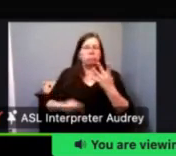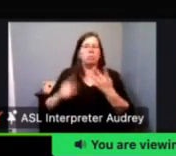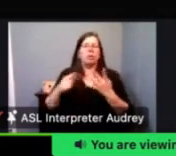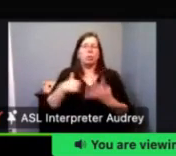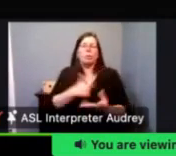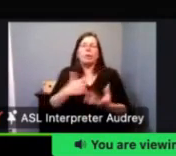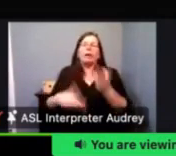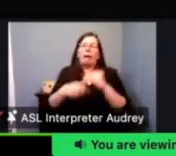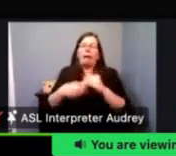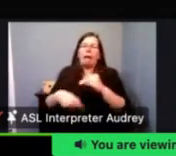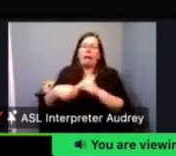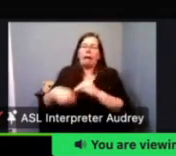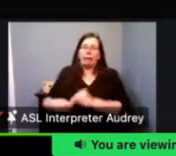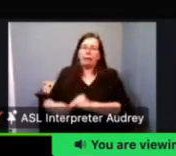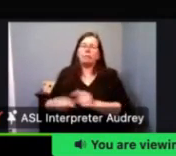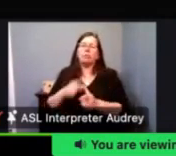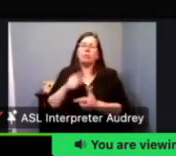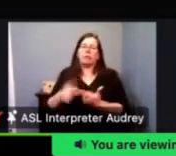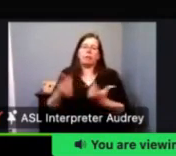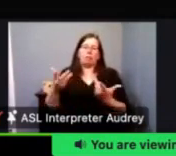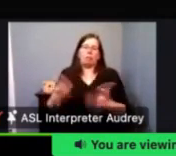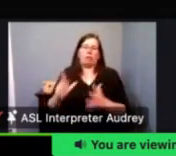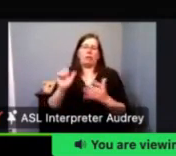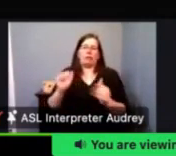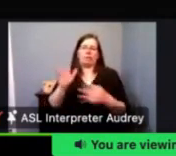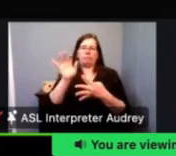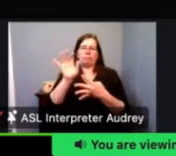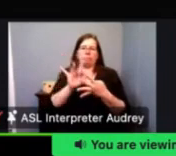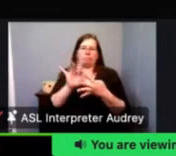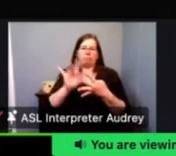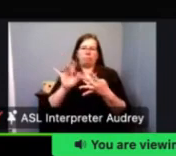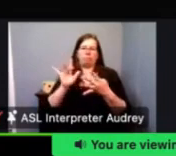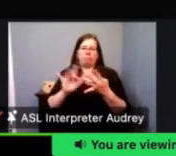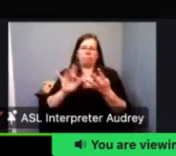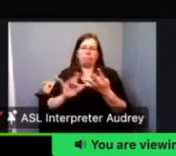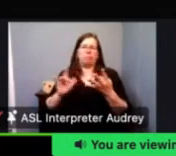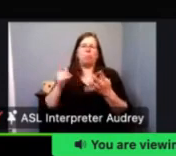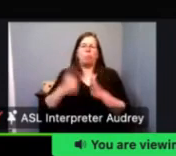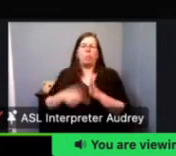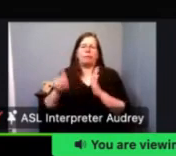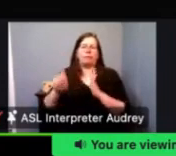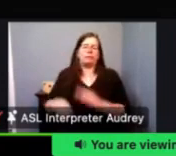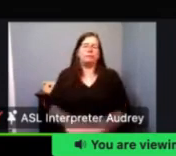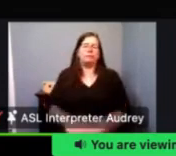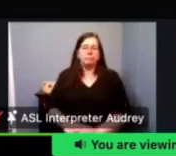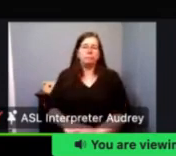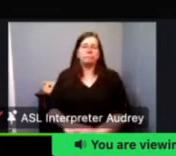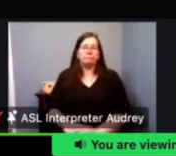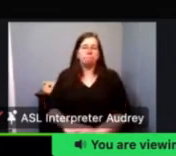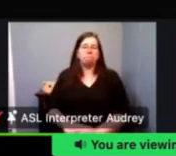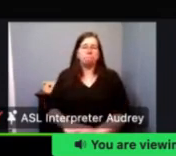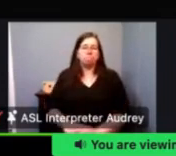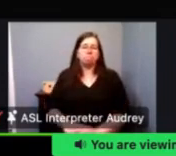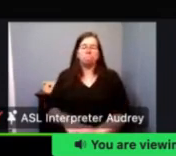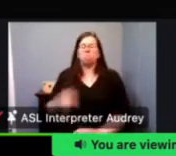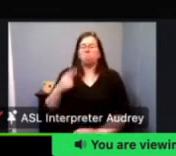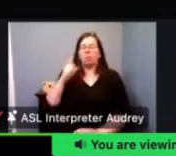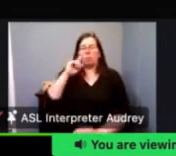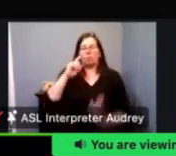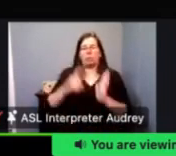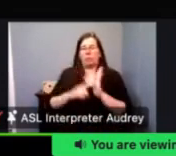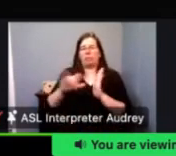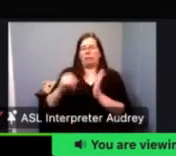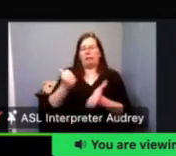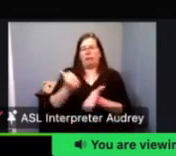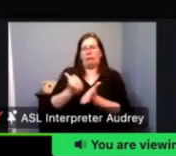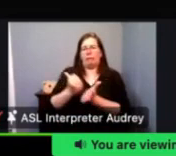that already there so that they can just click which accommodations they need. And we find that that's more helpful